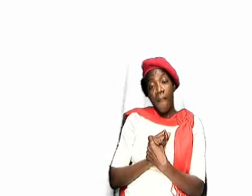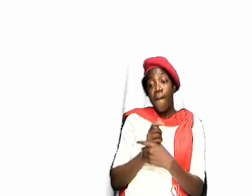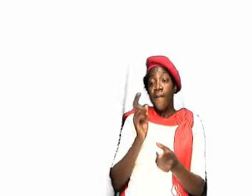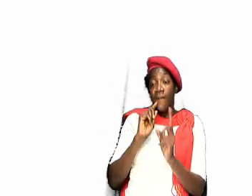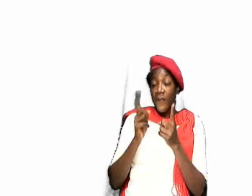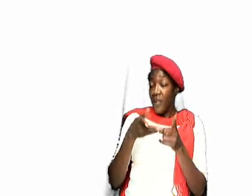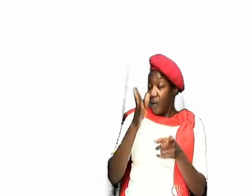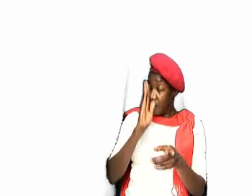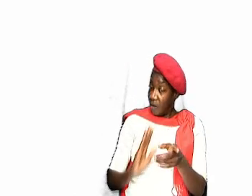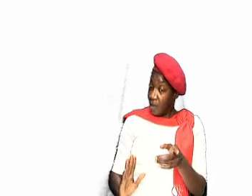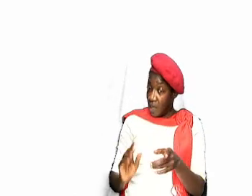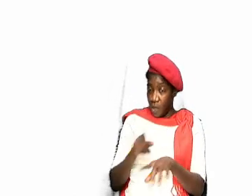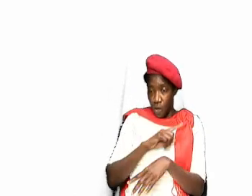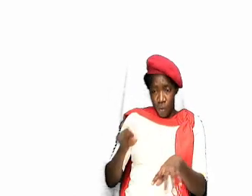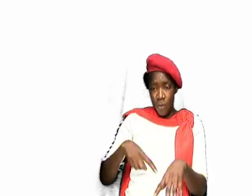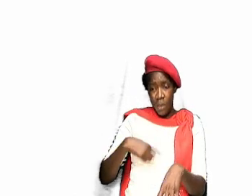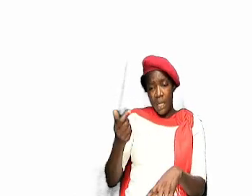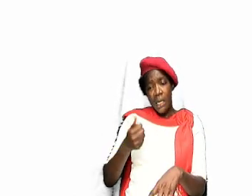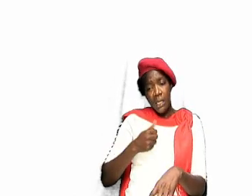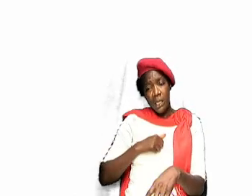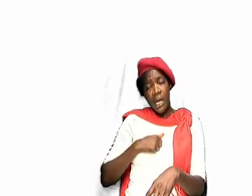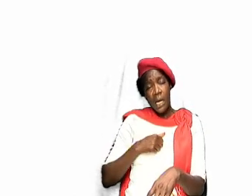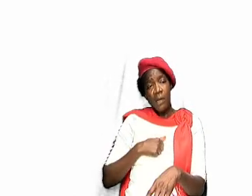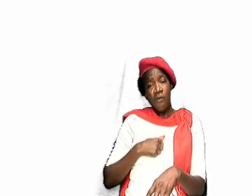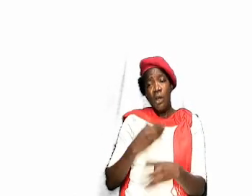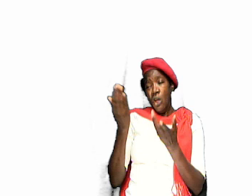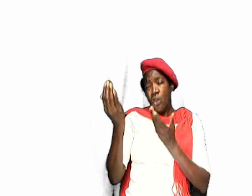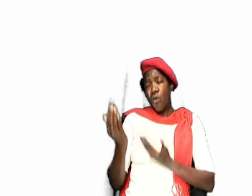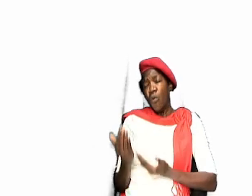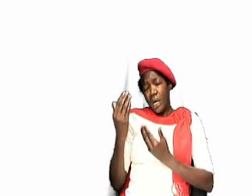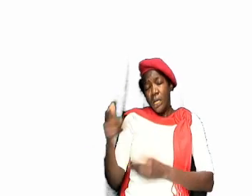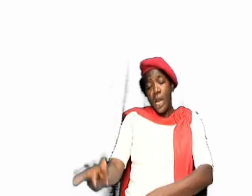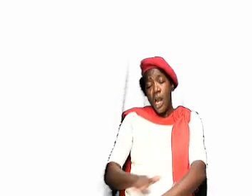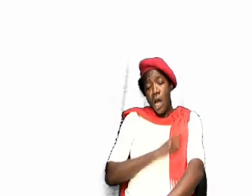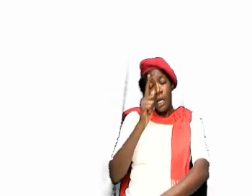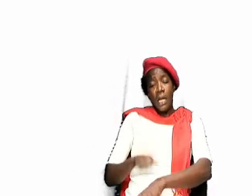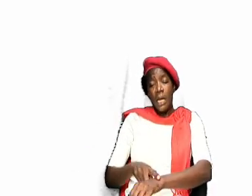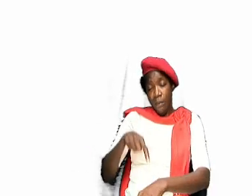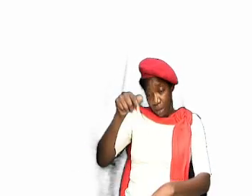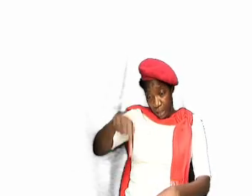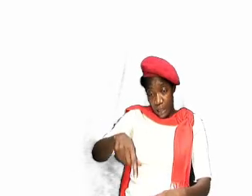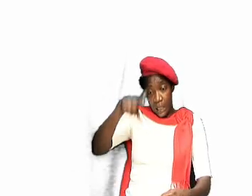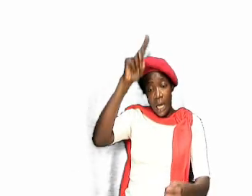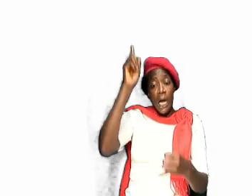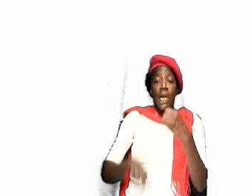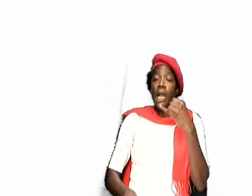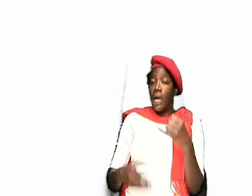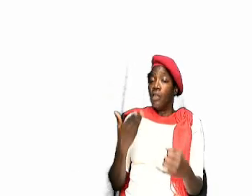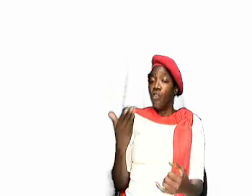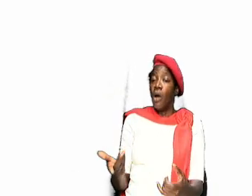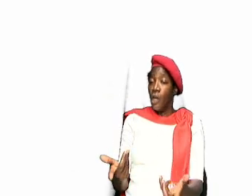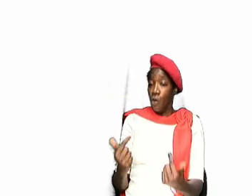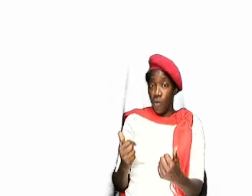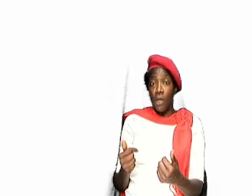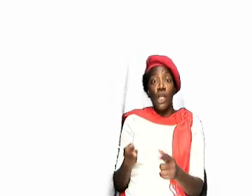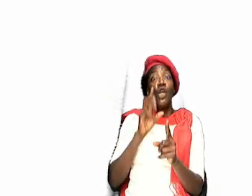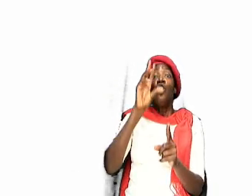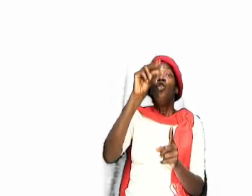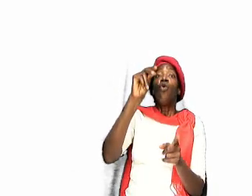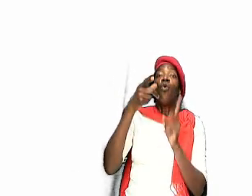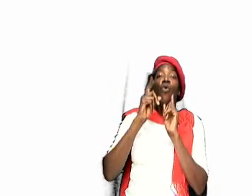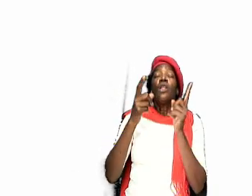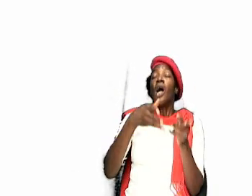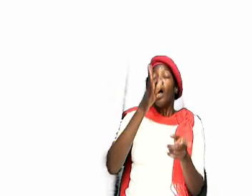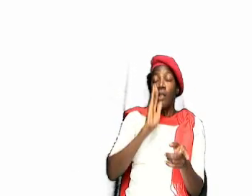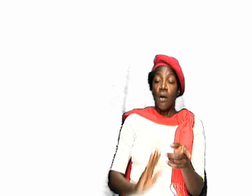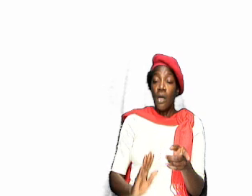talk to God. Don't tell yourself that you're on the shelf long time and this is the last one that is coming. No, talk to God, and